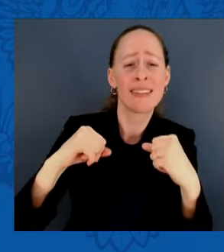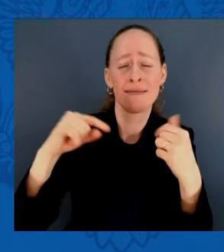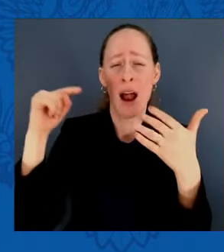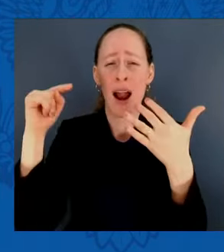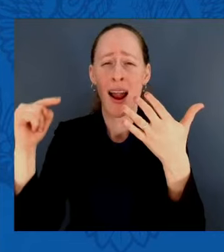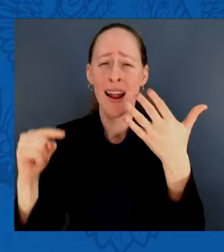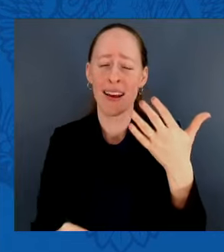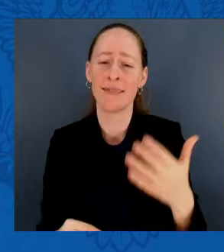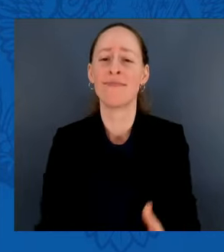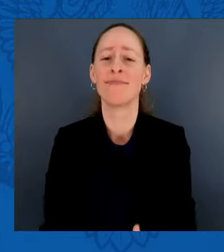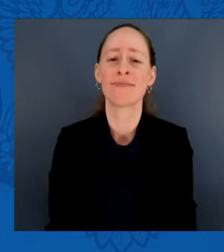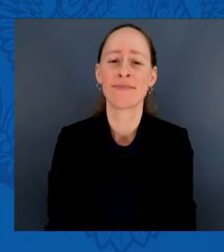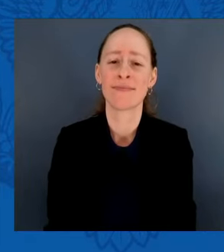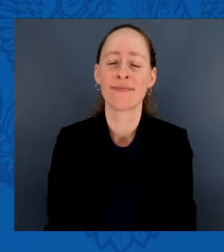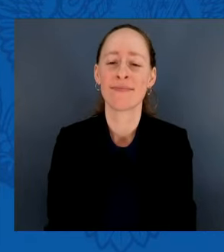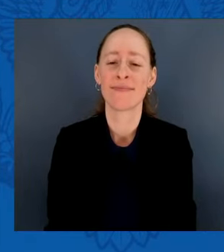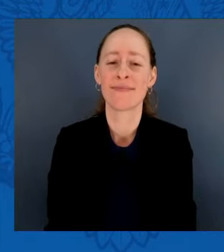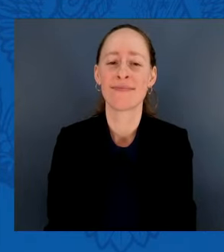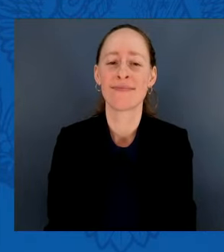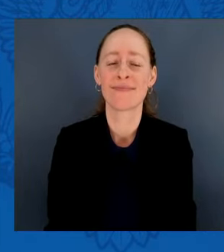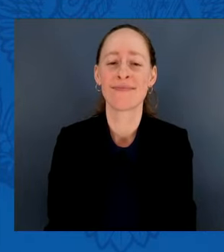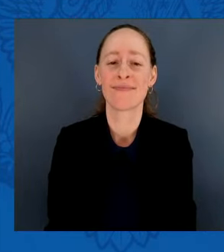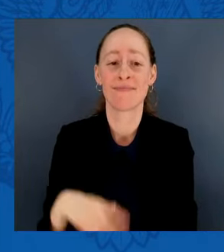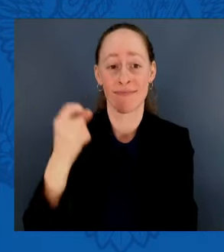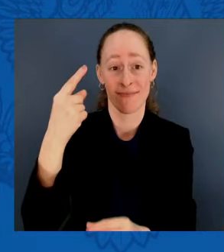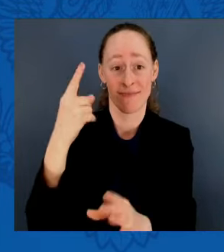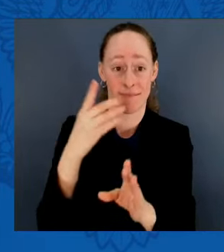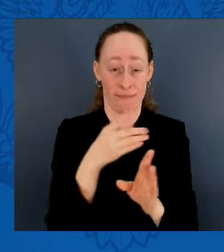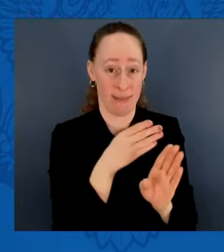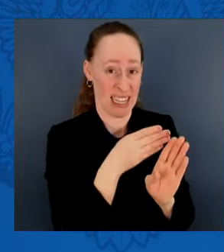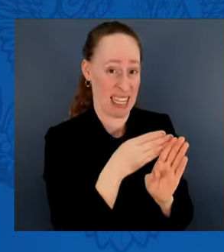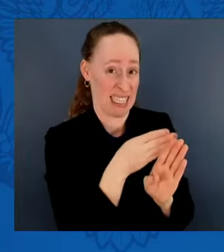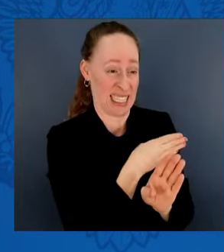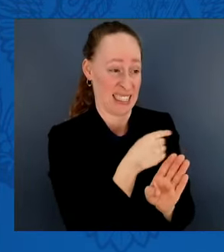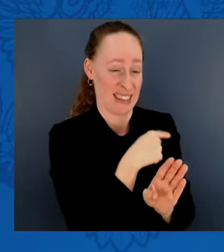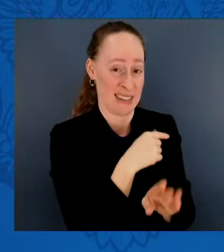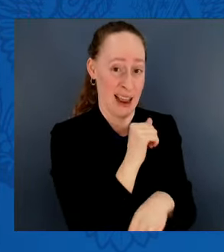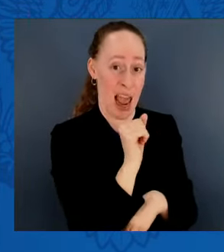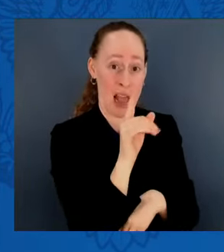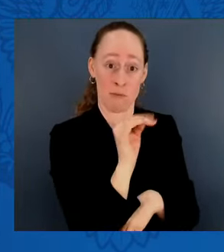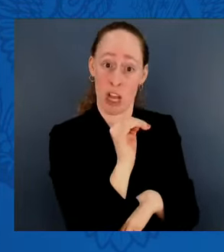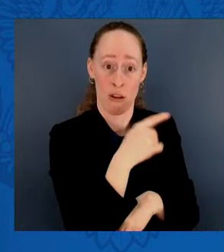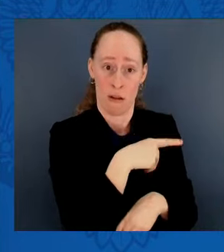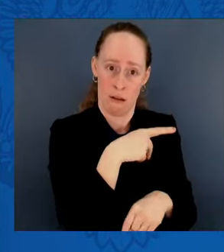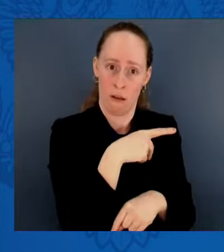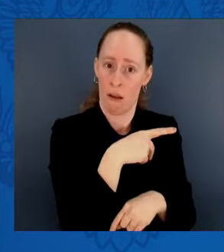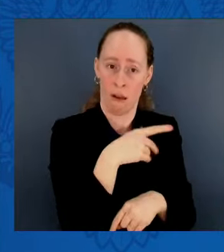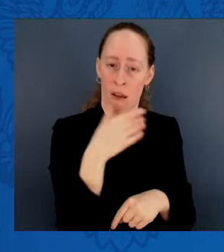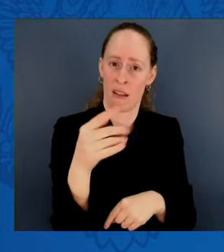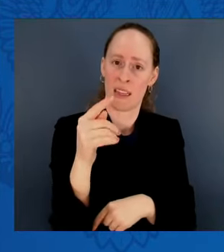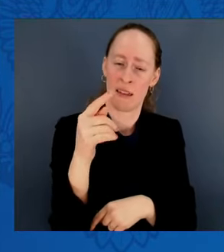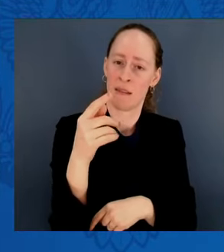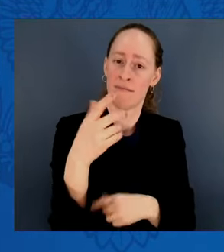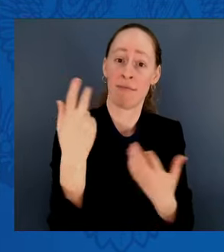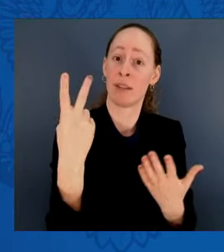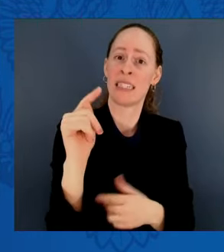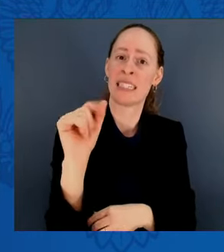top 1%, the very wealthy and the biggest corporation. And exploded the federal